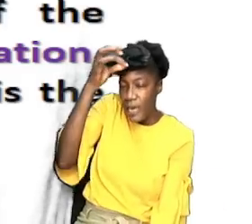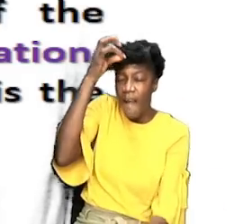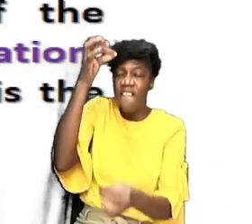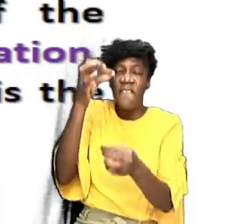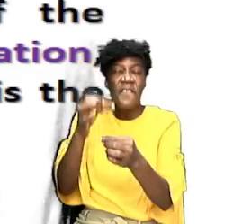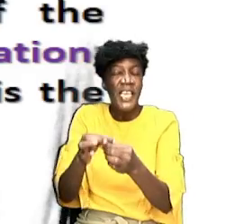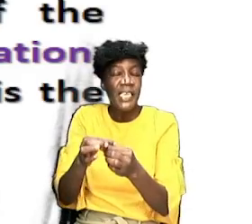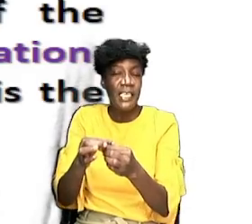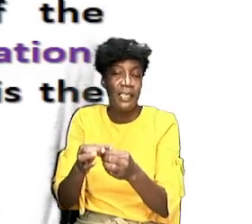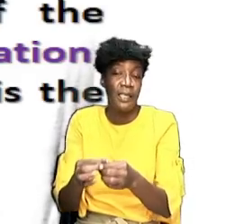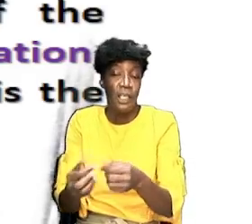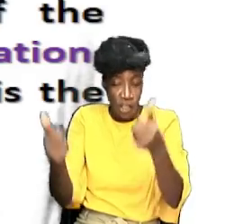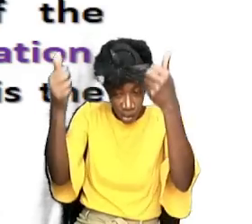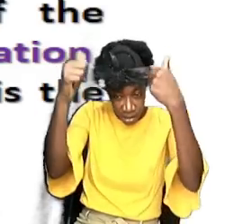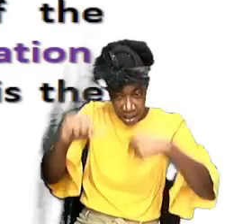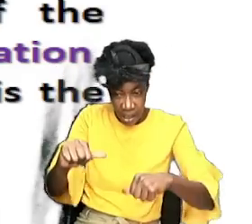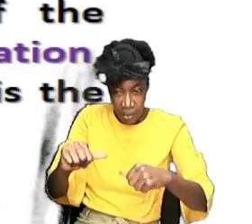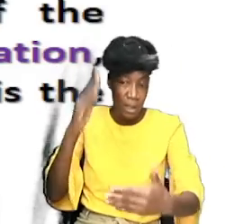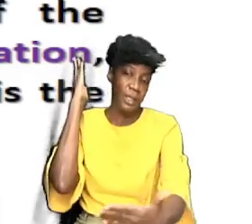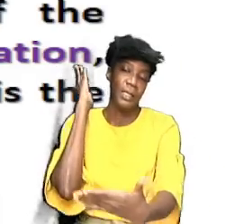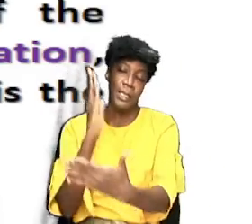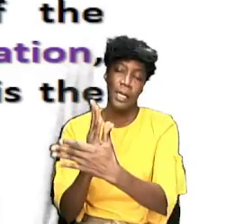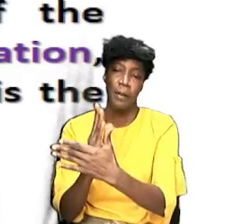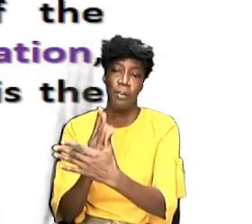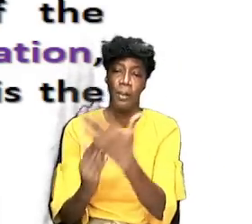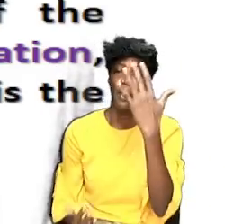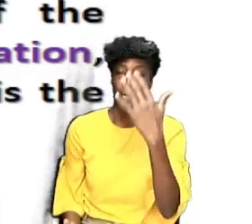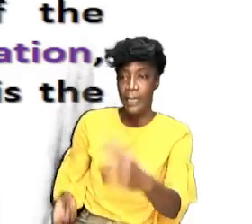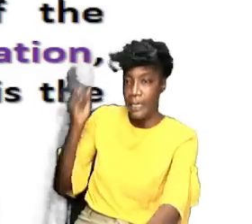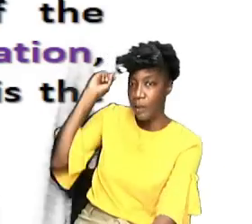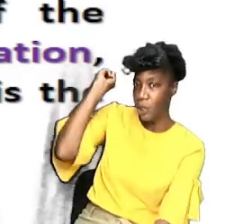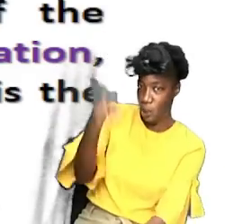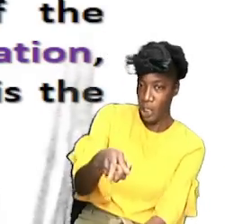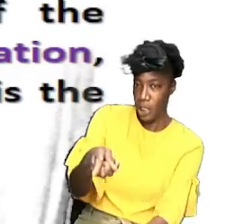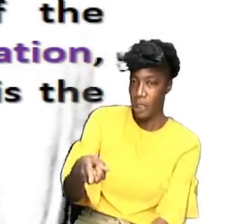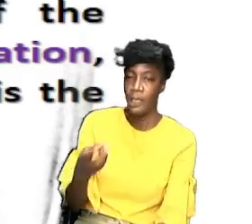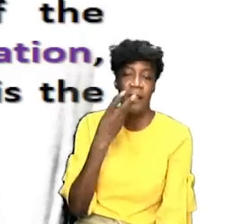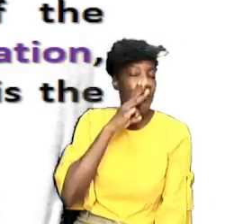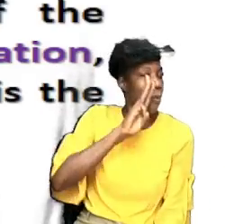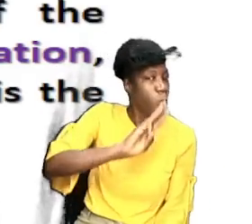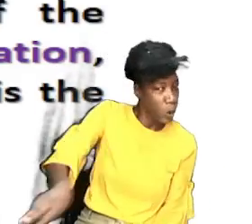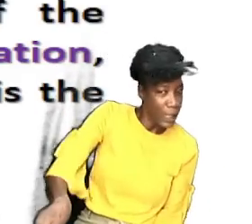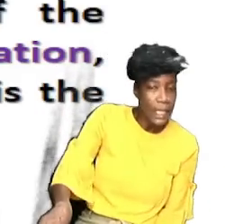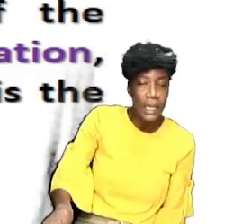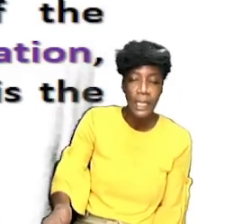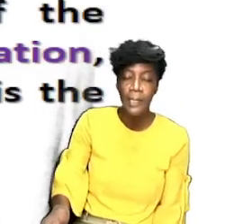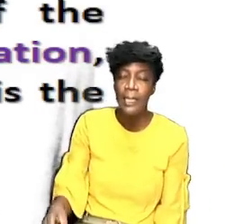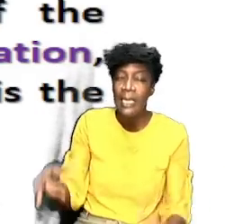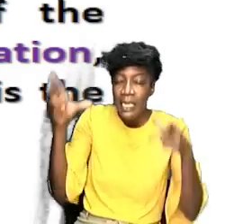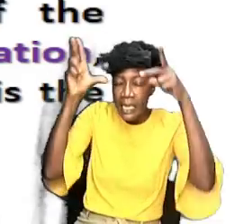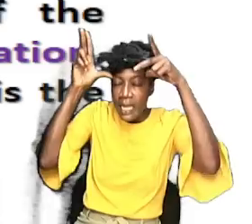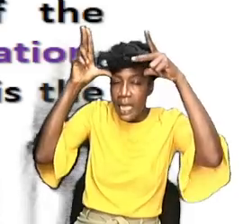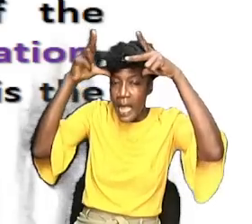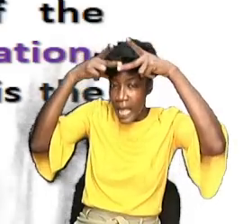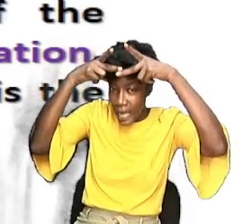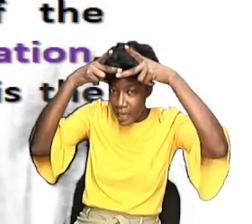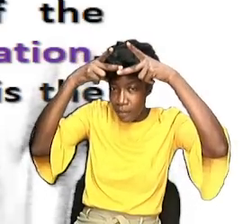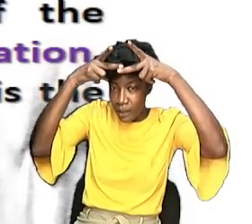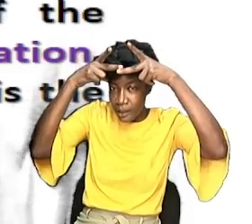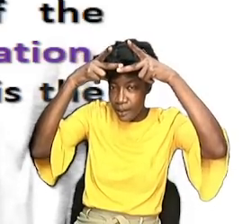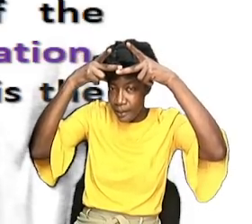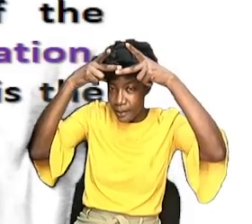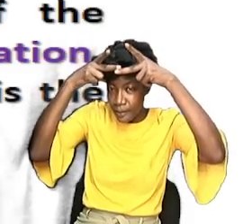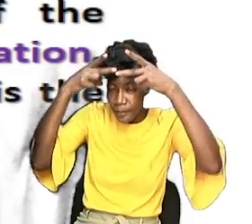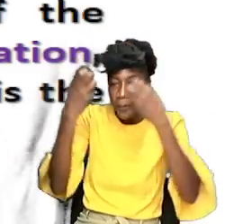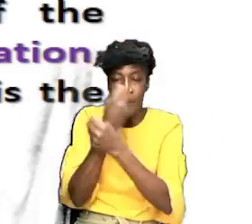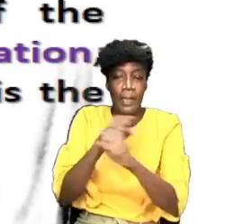wherewith ye shall be able to quench all the fiery darts of the wicked, and take the helmet of salvation,